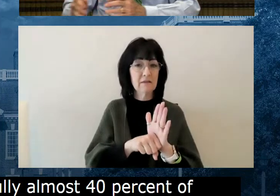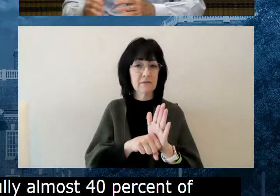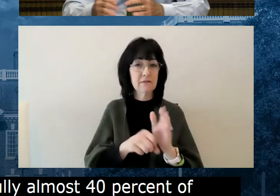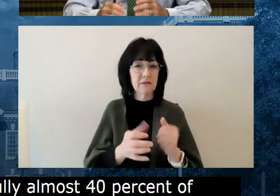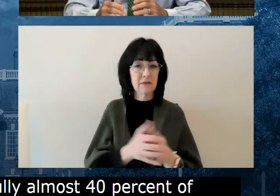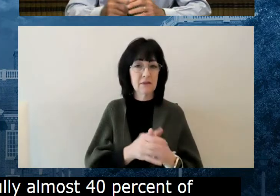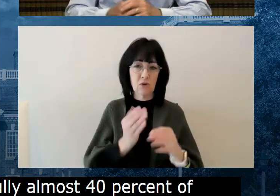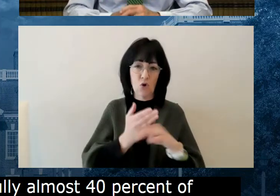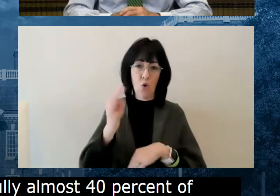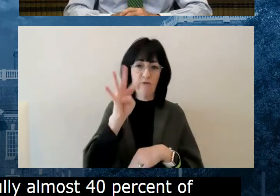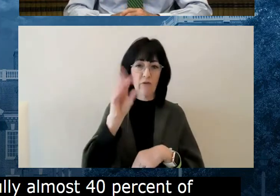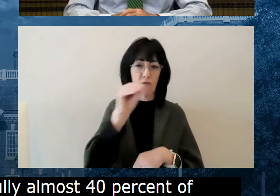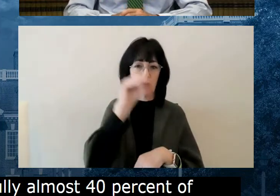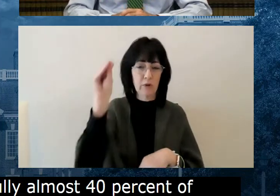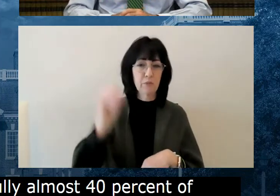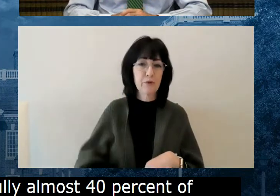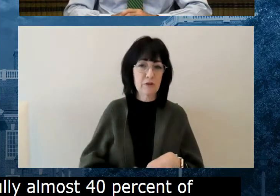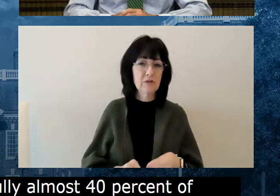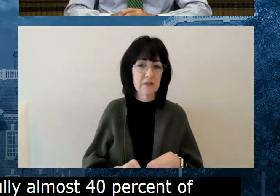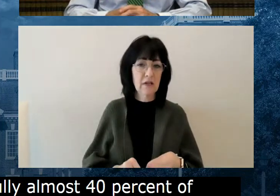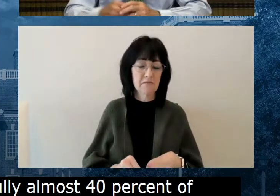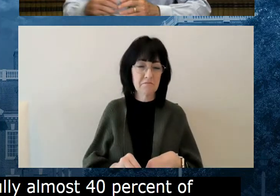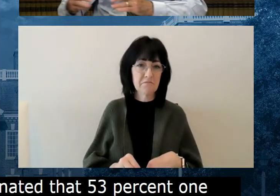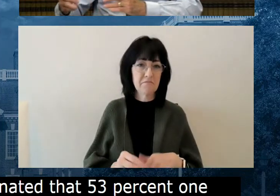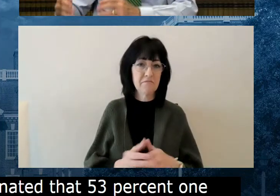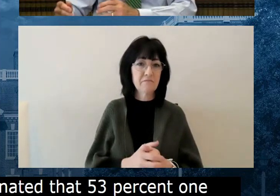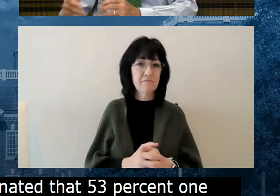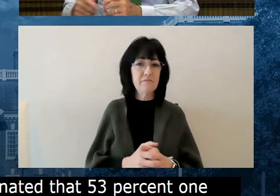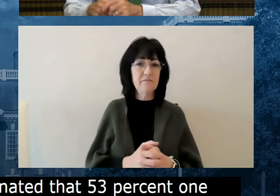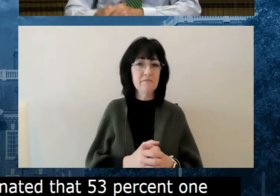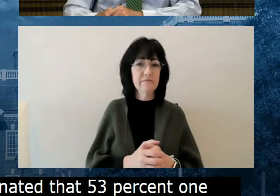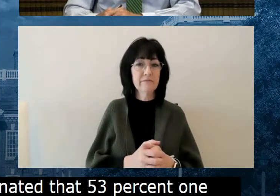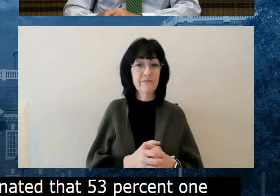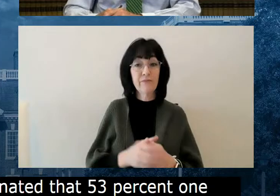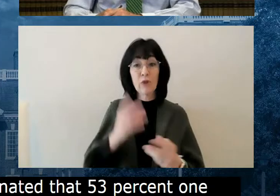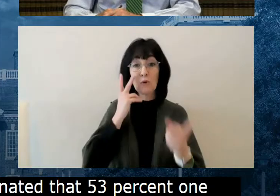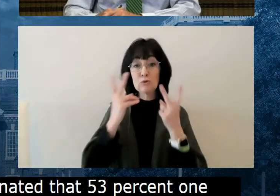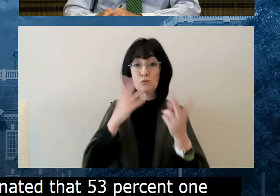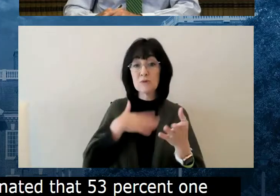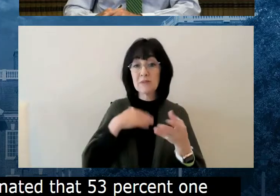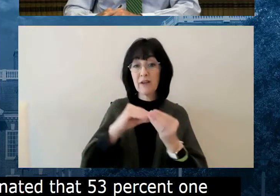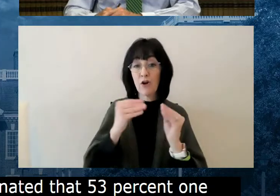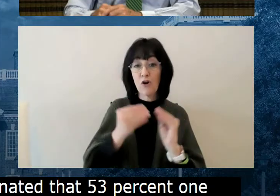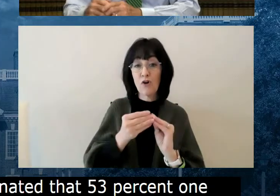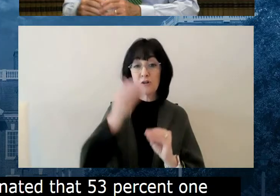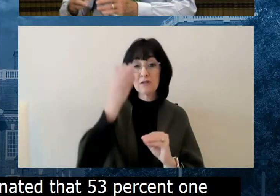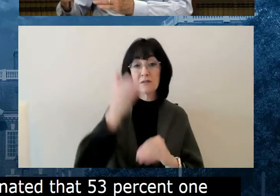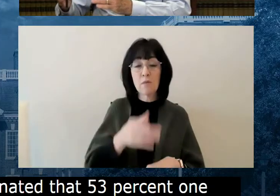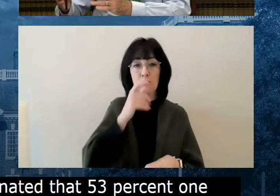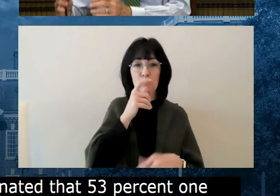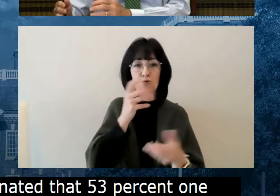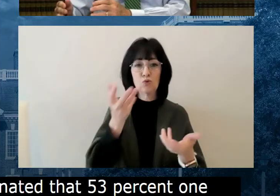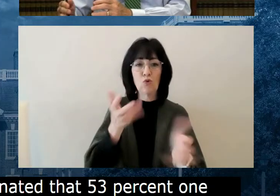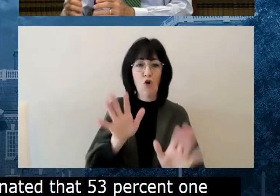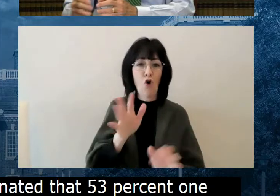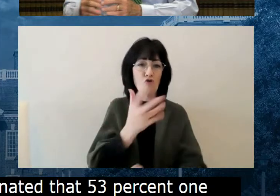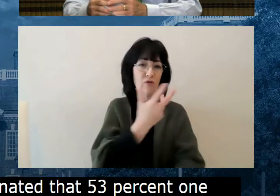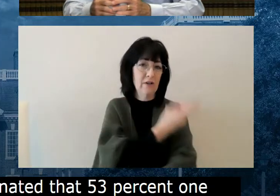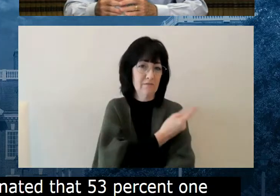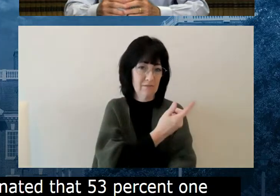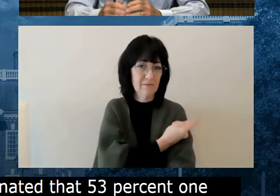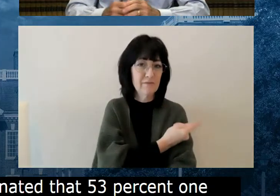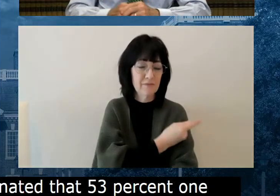dose, 40% are fully vaccinated, 87% for those 65 and older, one